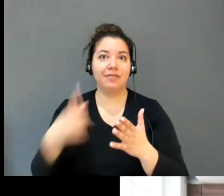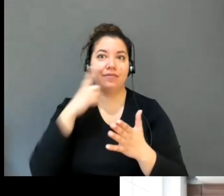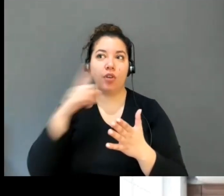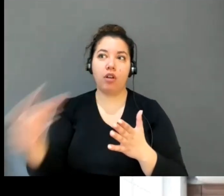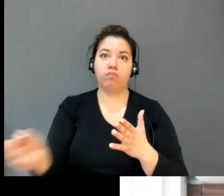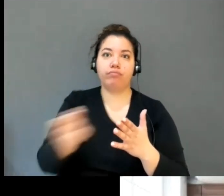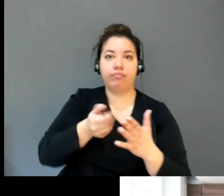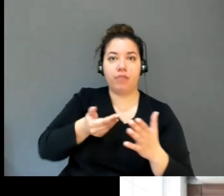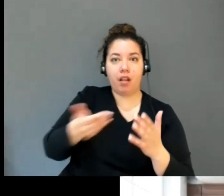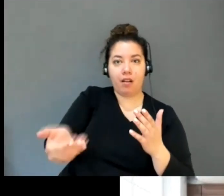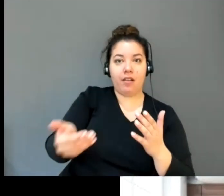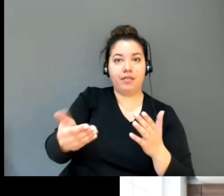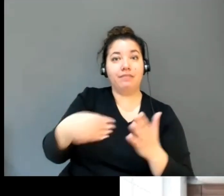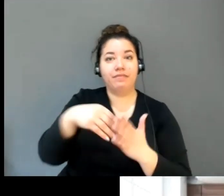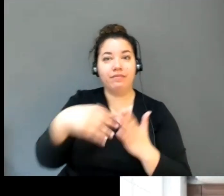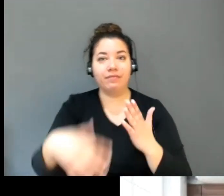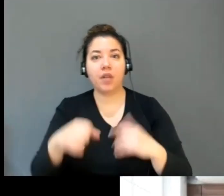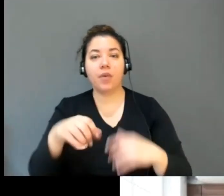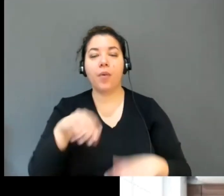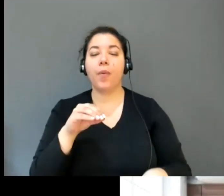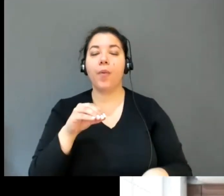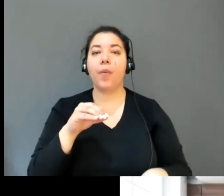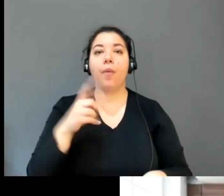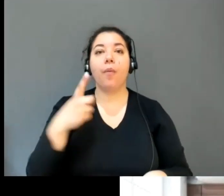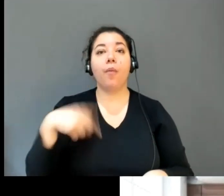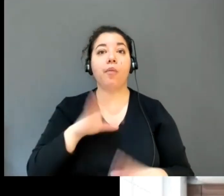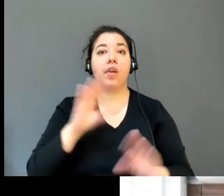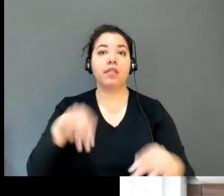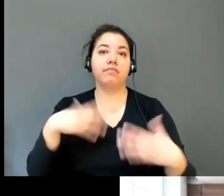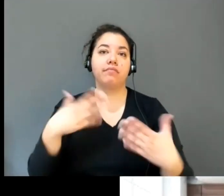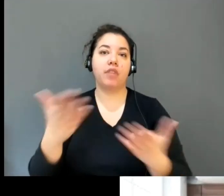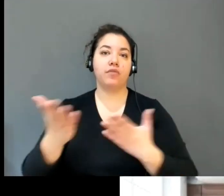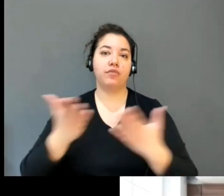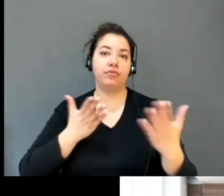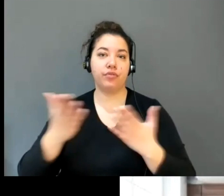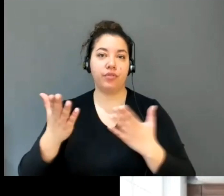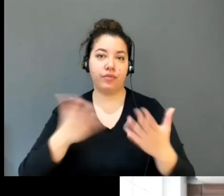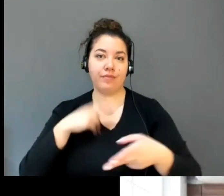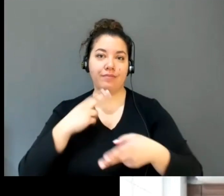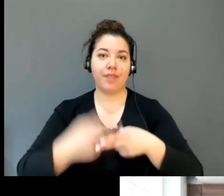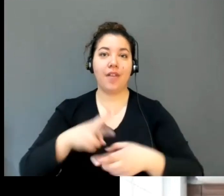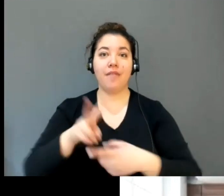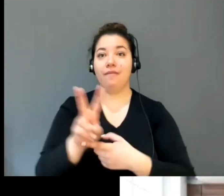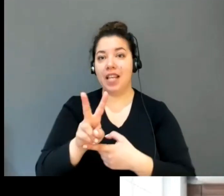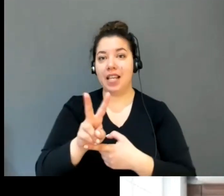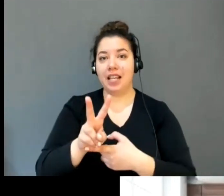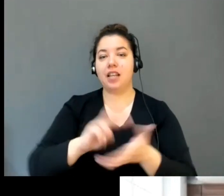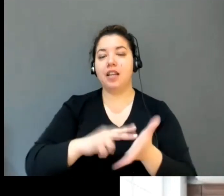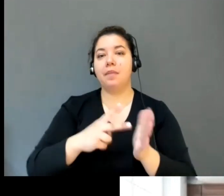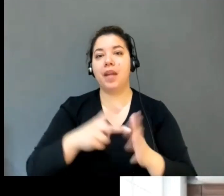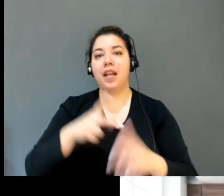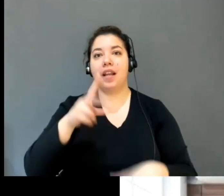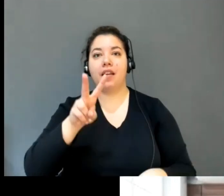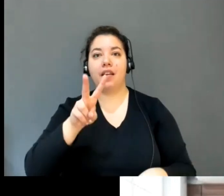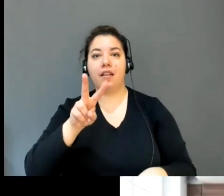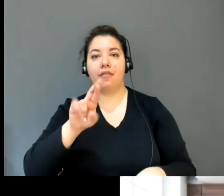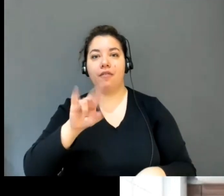one of the services that we offer is something called a Virtual CIO service. Virtual. Okay.